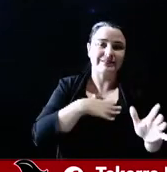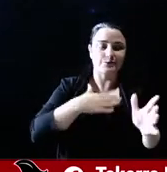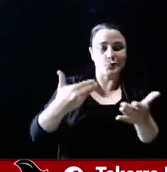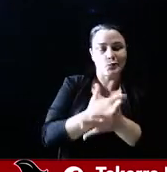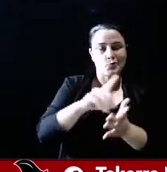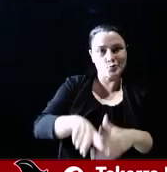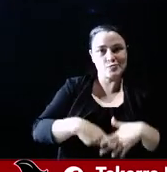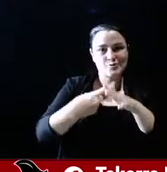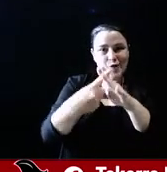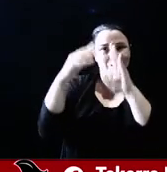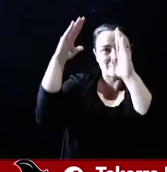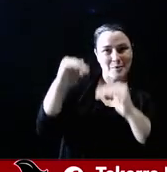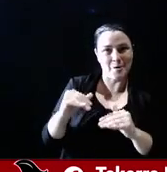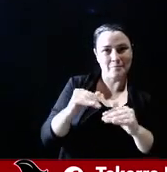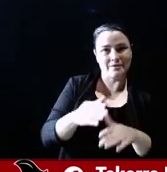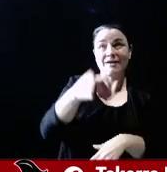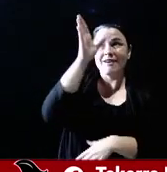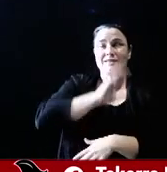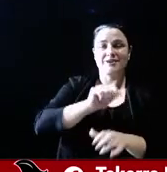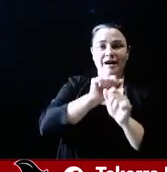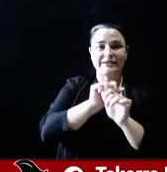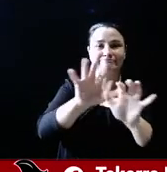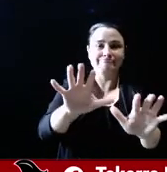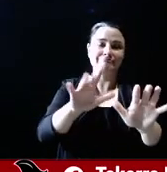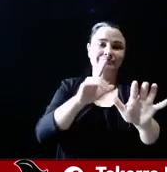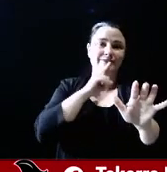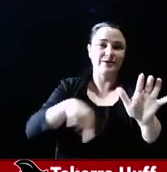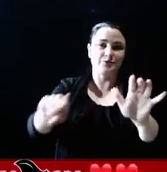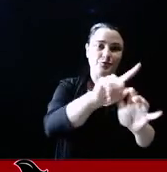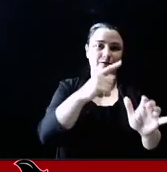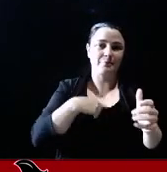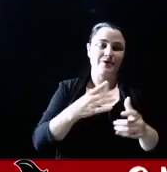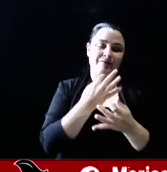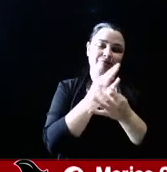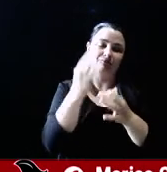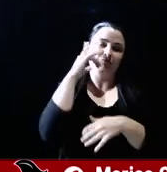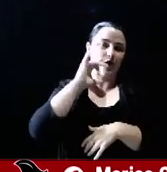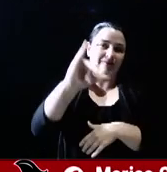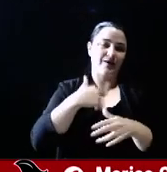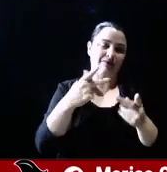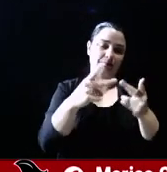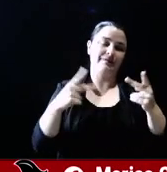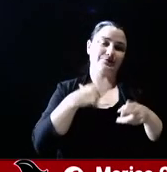of 2021. May you forever have a place to call home. Amen.